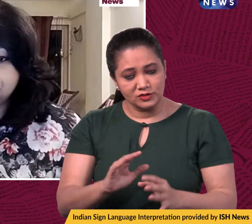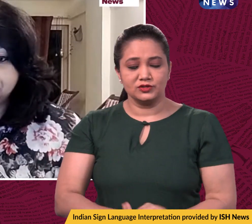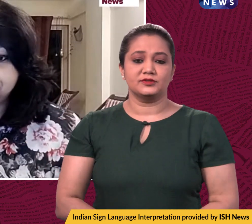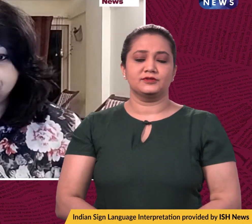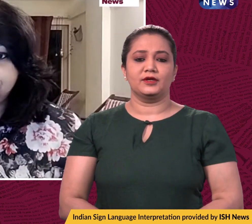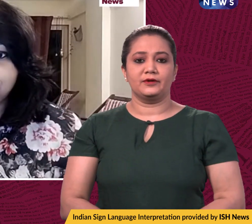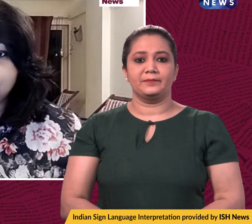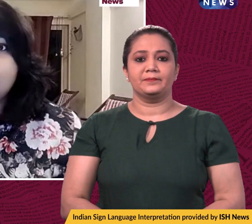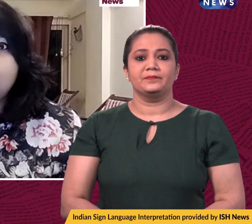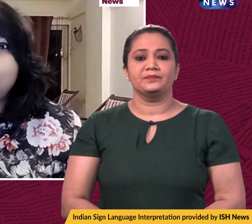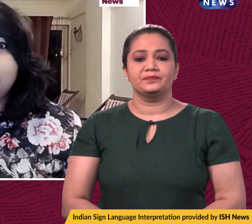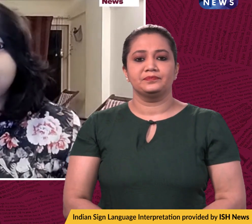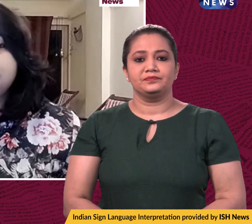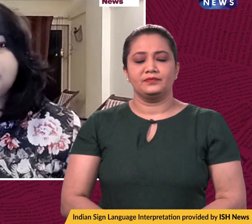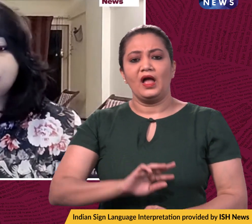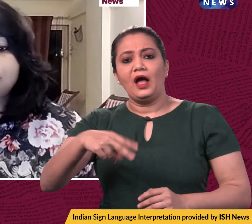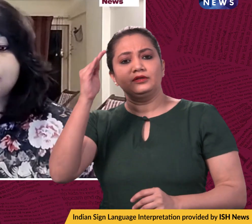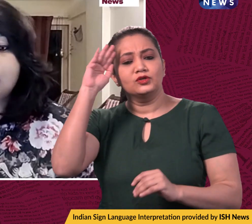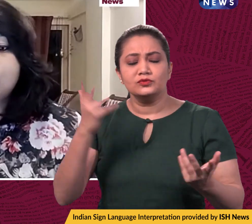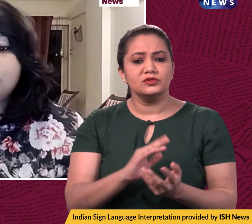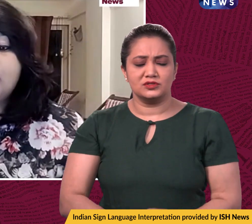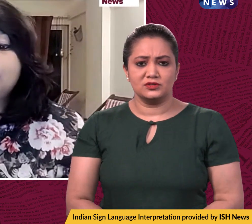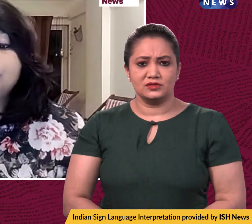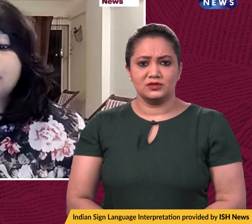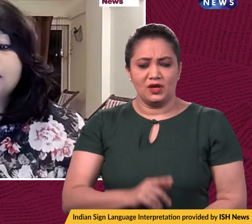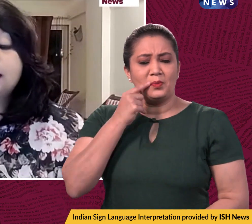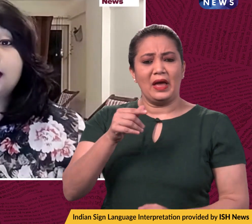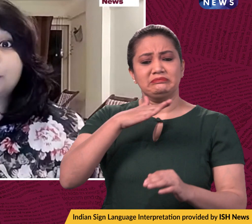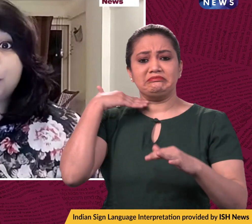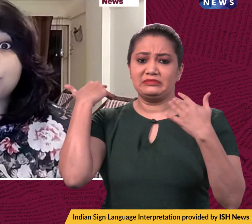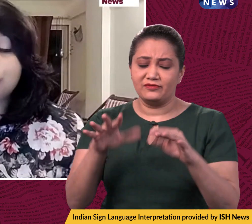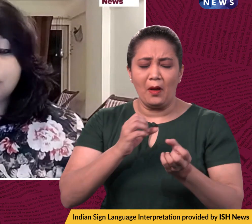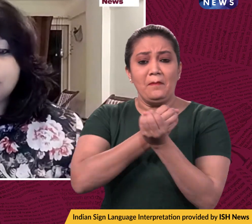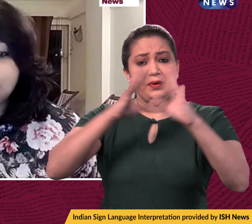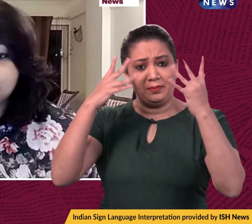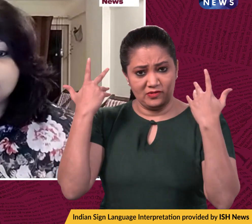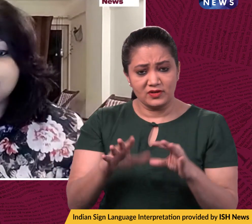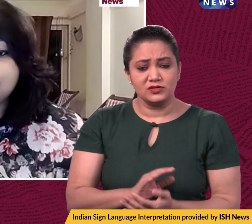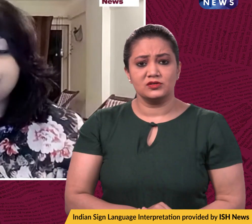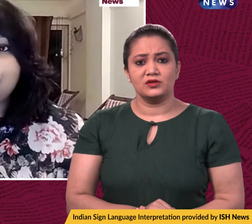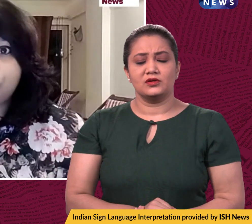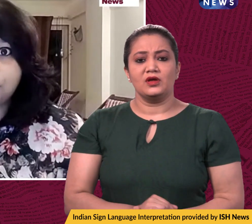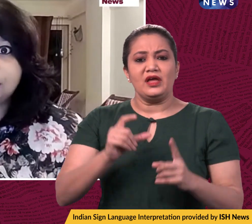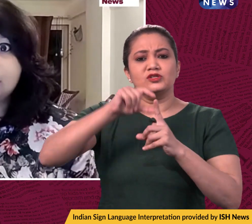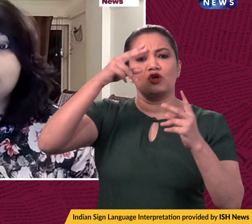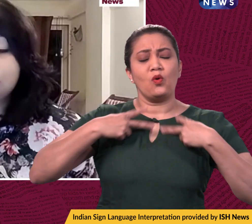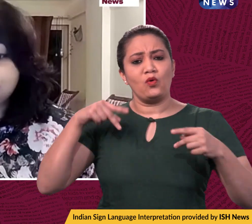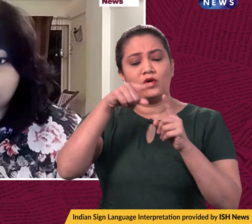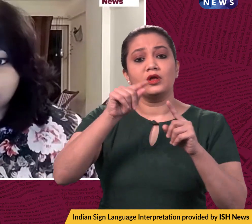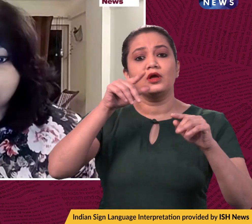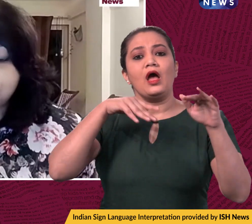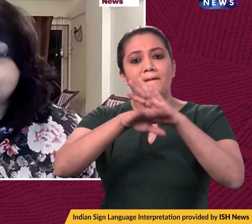bill. Moving on from that story now, a man was killed in an explosion in the district court complex